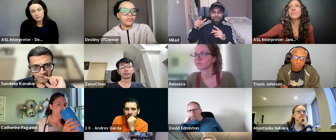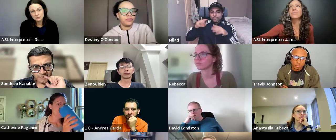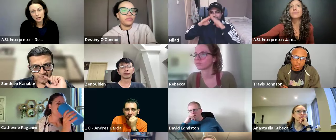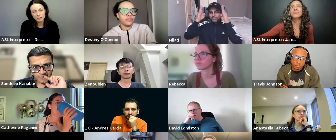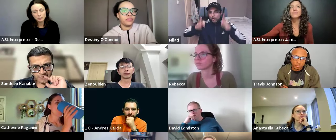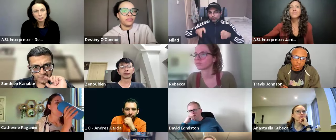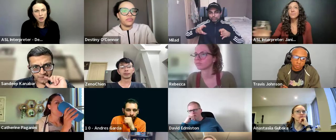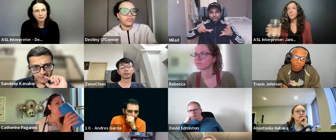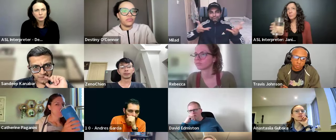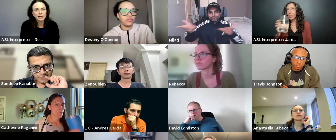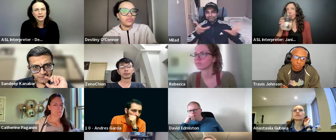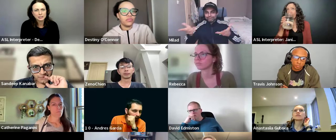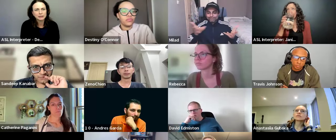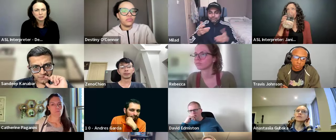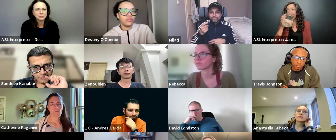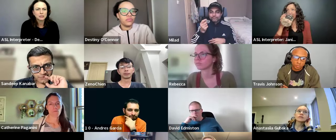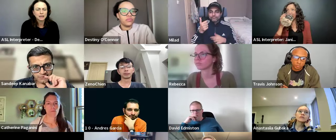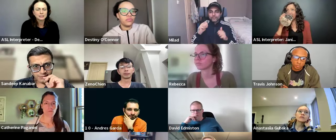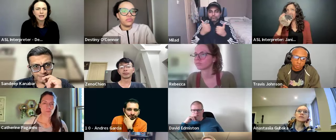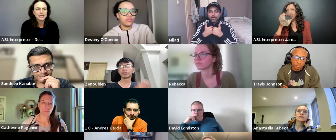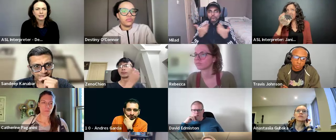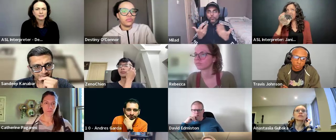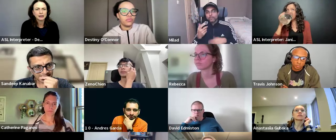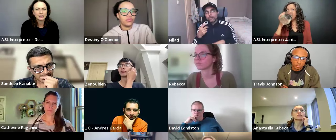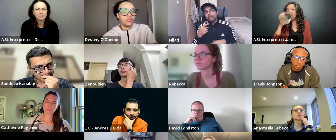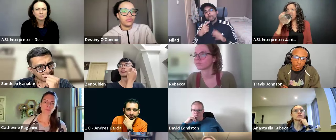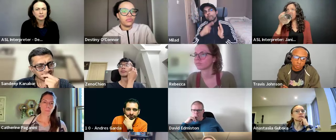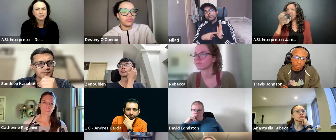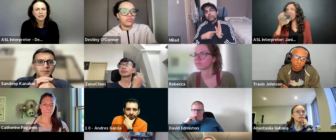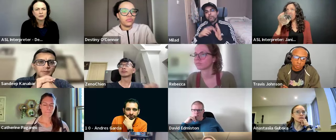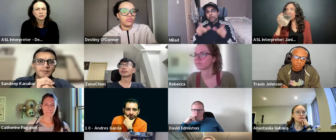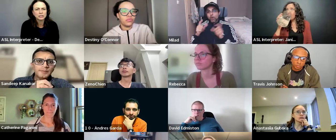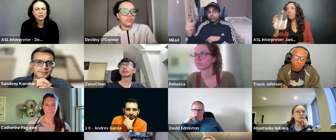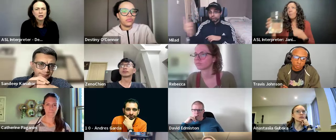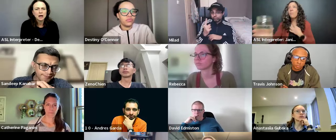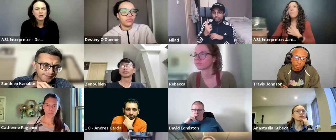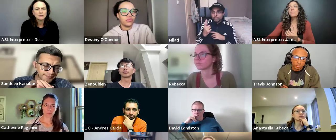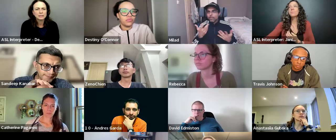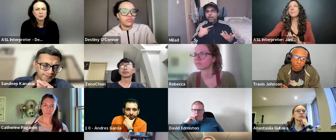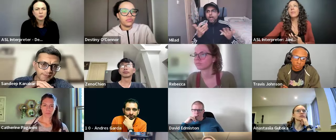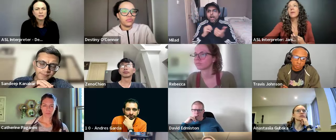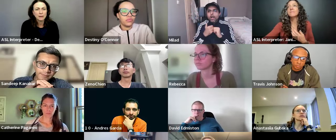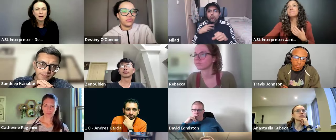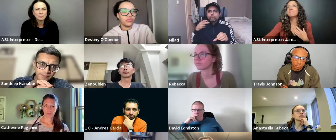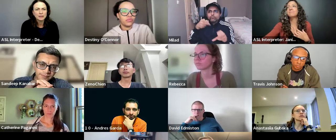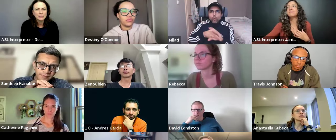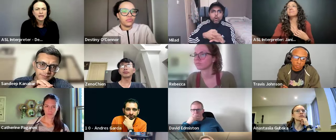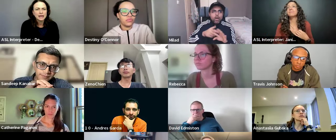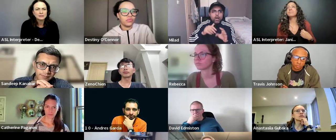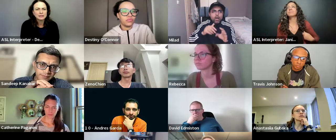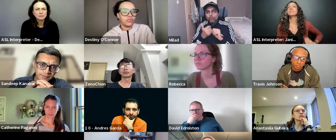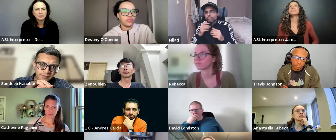At Paris, KubeCon, we had experience with the kiosk, and it was a little bit challenging because people would come